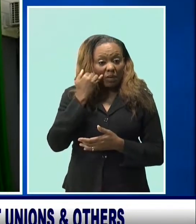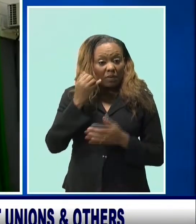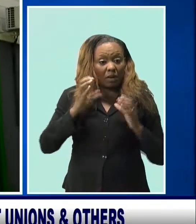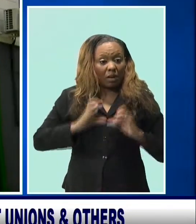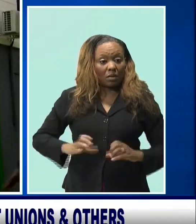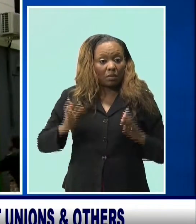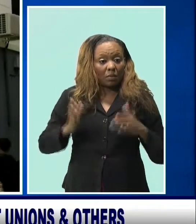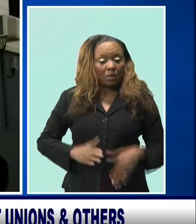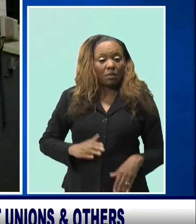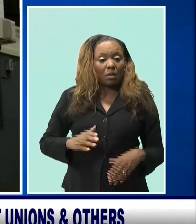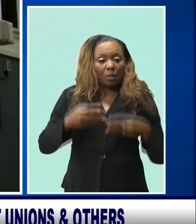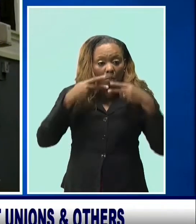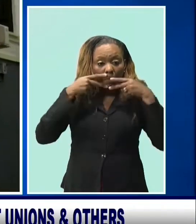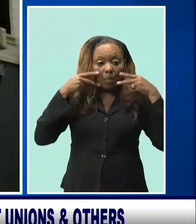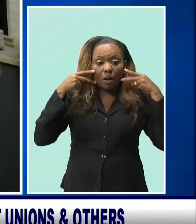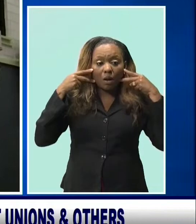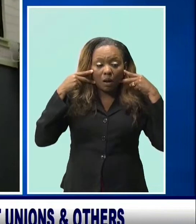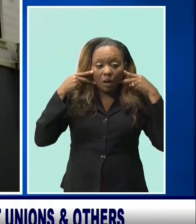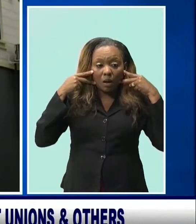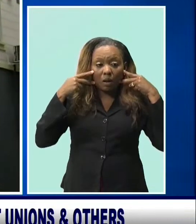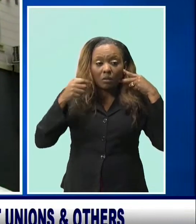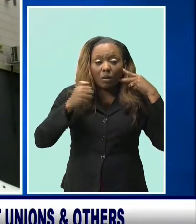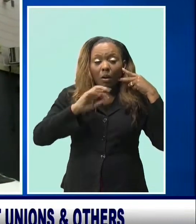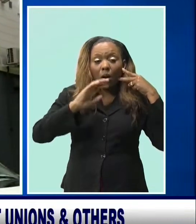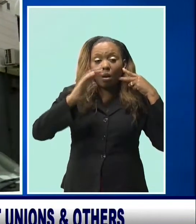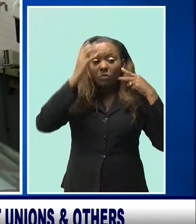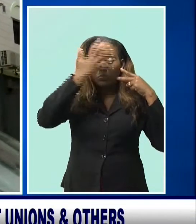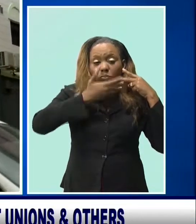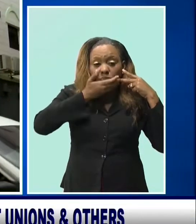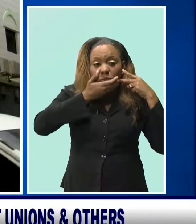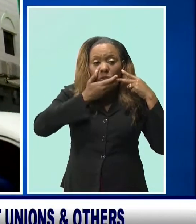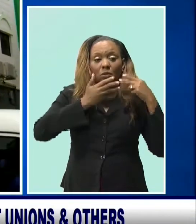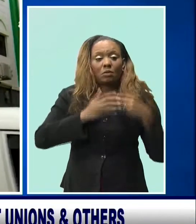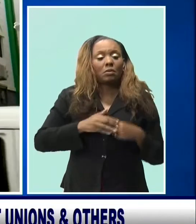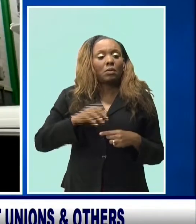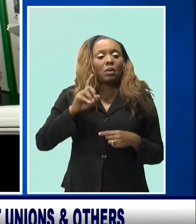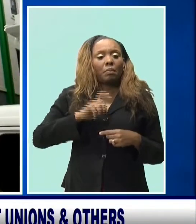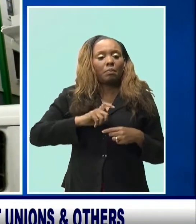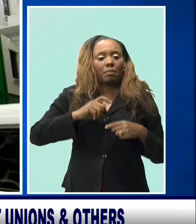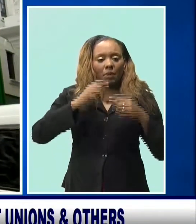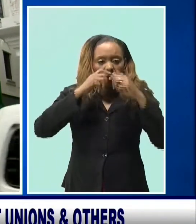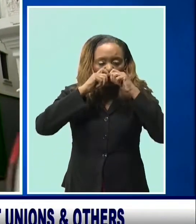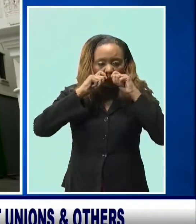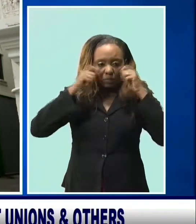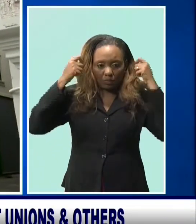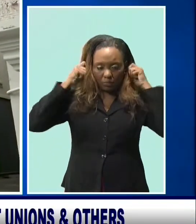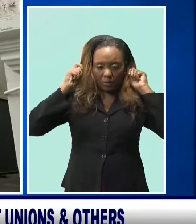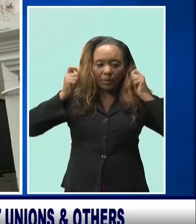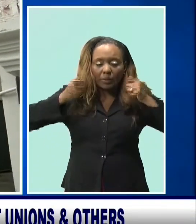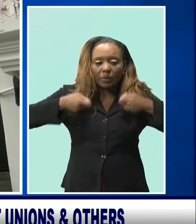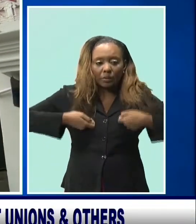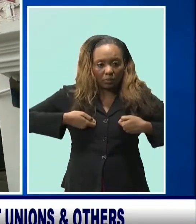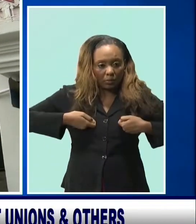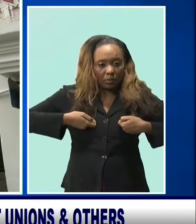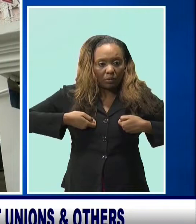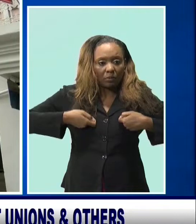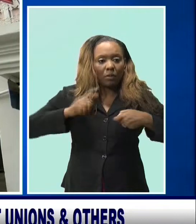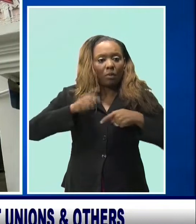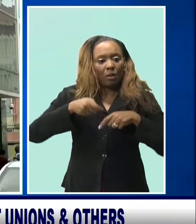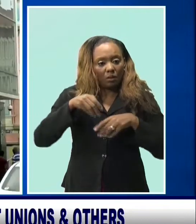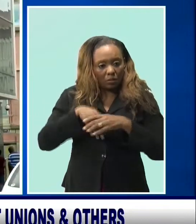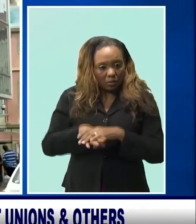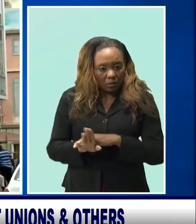customers are wearing masks or facial covering, such customers must temporarily reveal their full face on entry to the